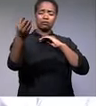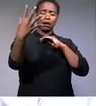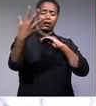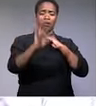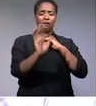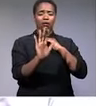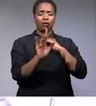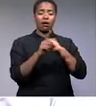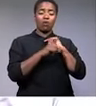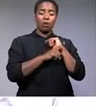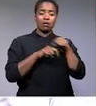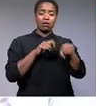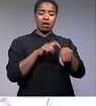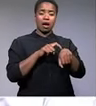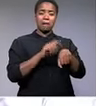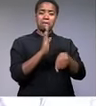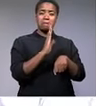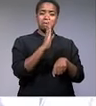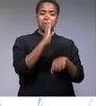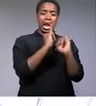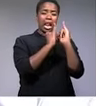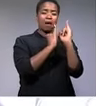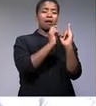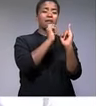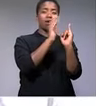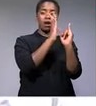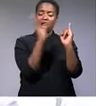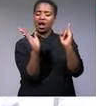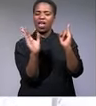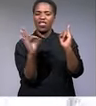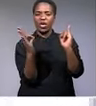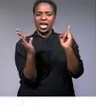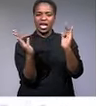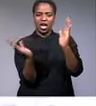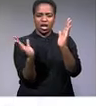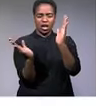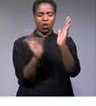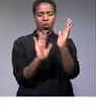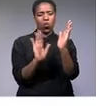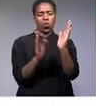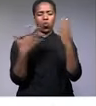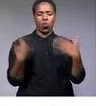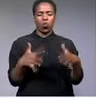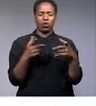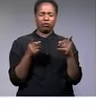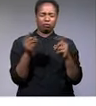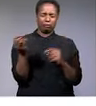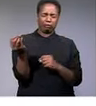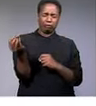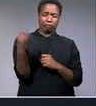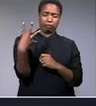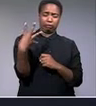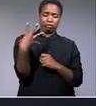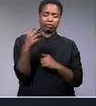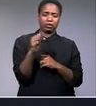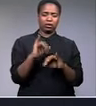especially between around 11 and 3, because that's where we're having excessive, you